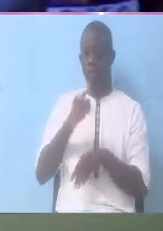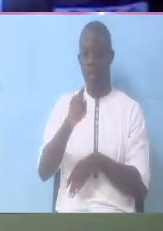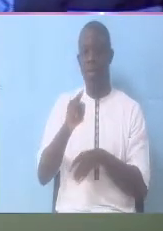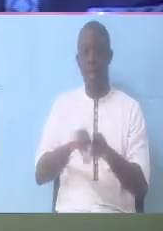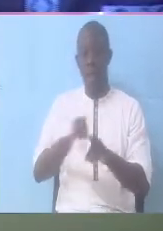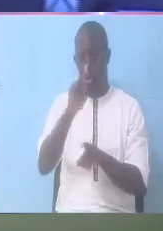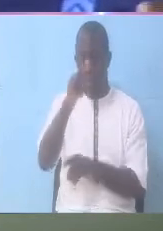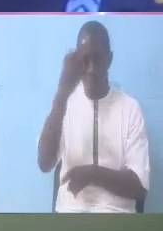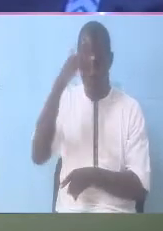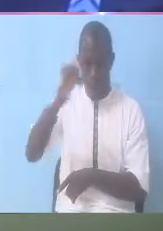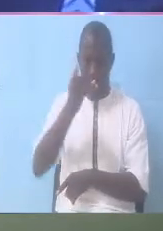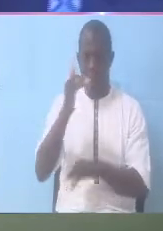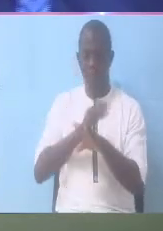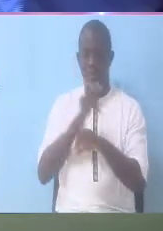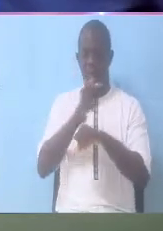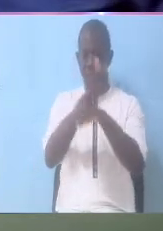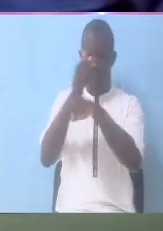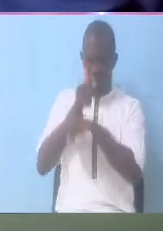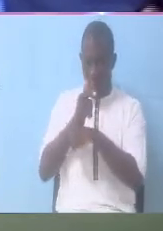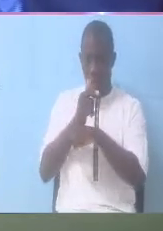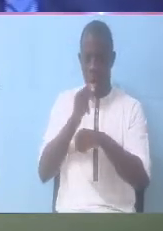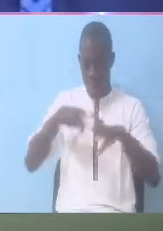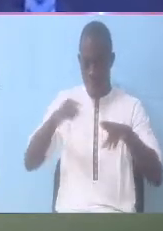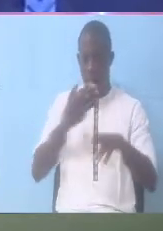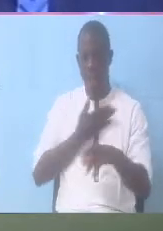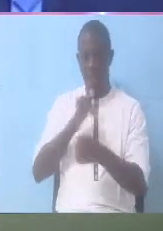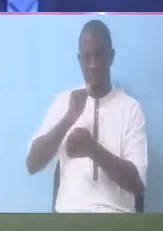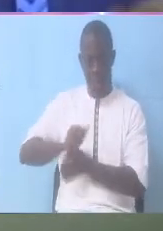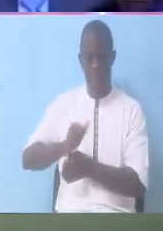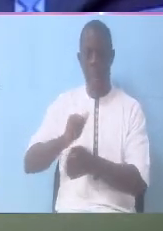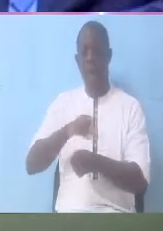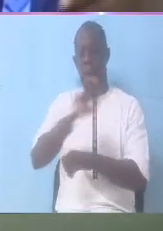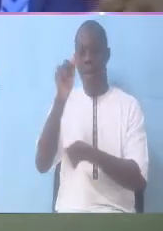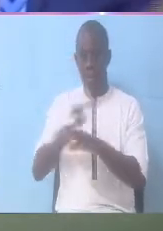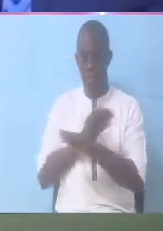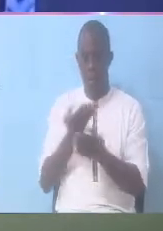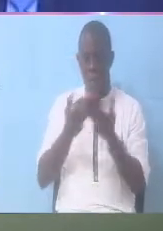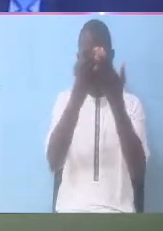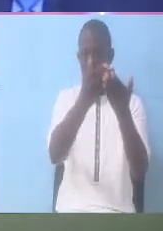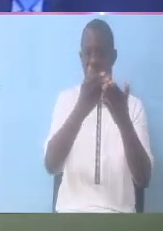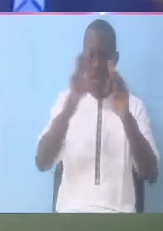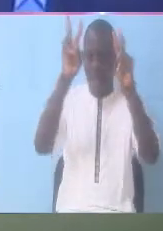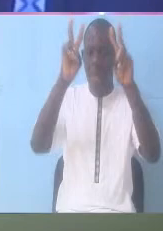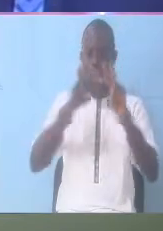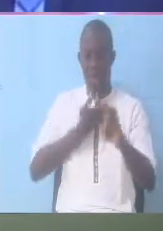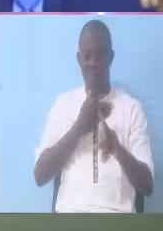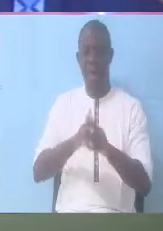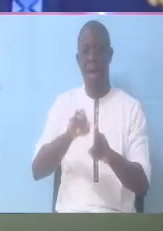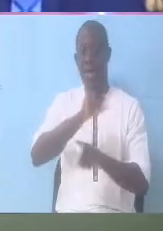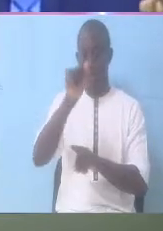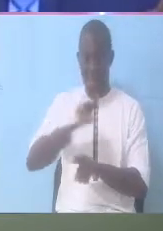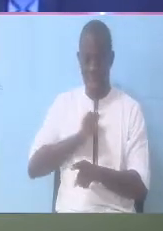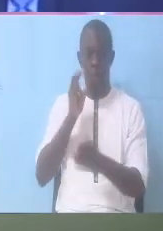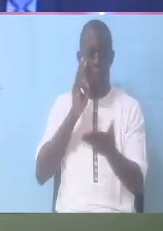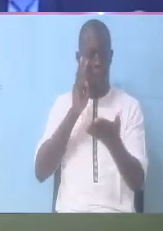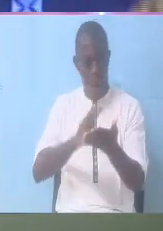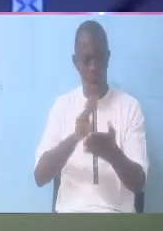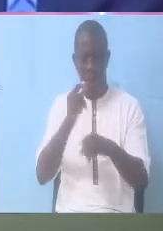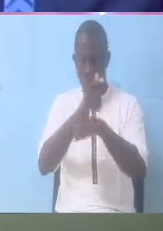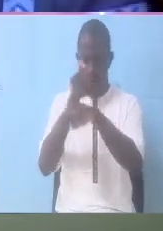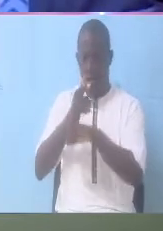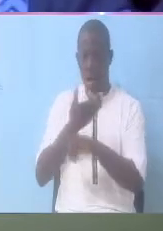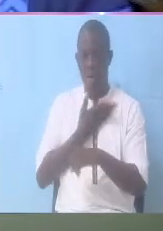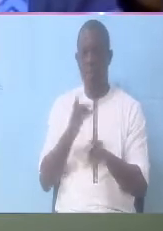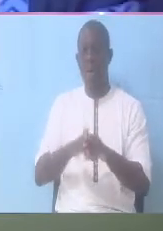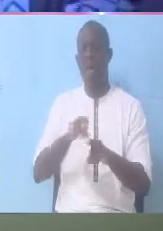And it was given to Jammeh. Yes, allow me to explain how the videos were taken. And he was allow me to and